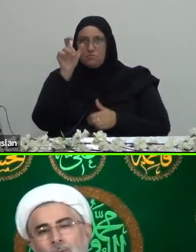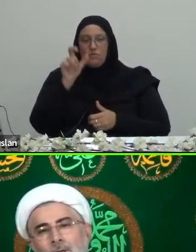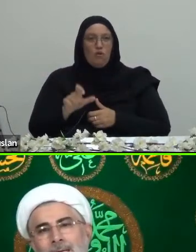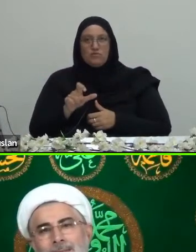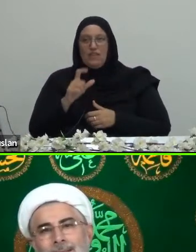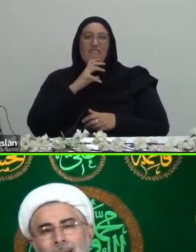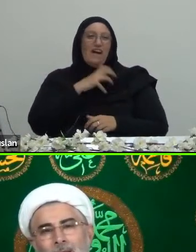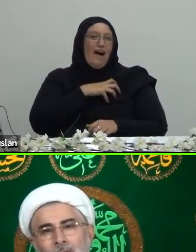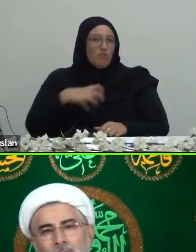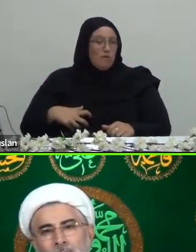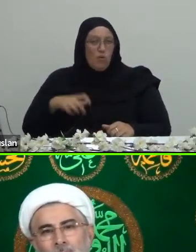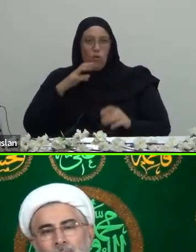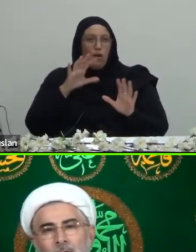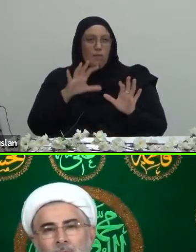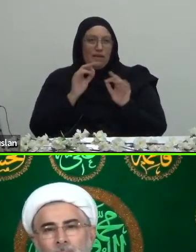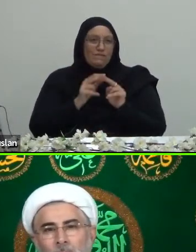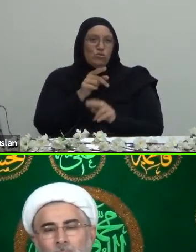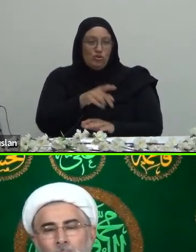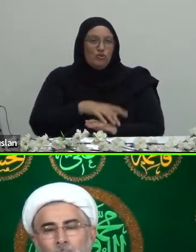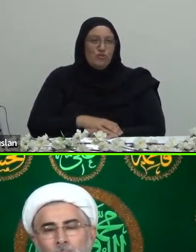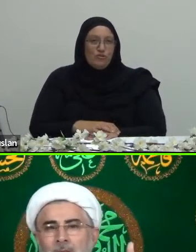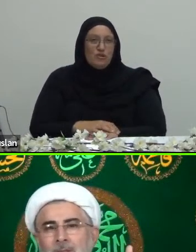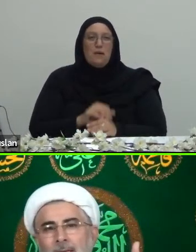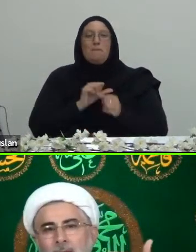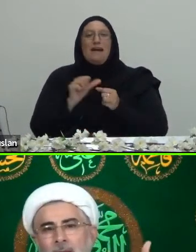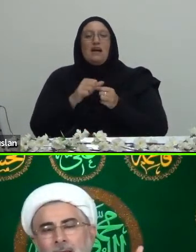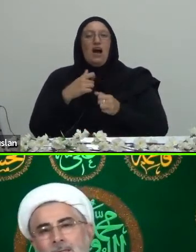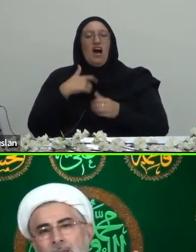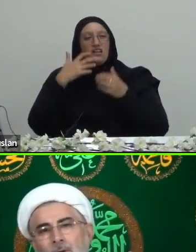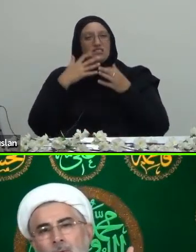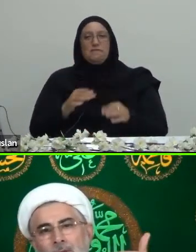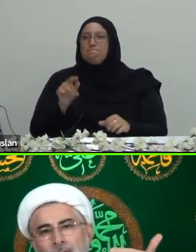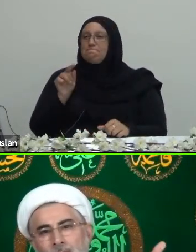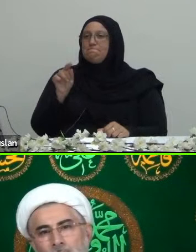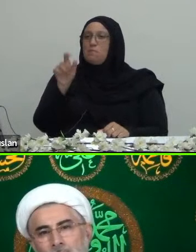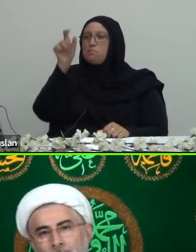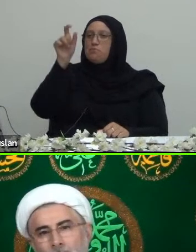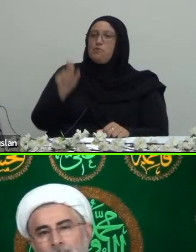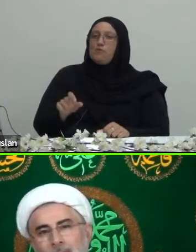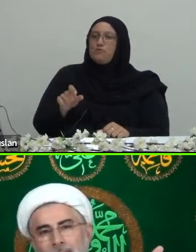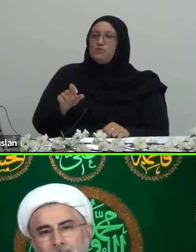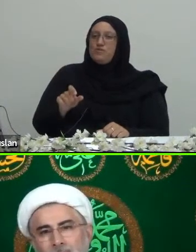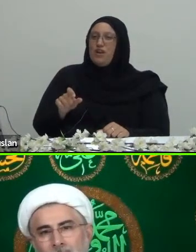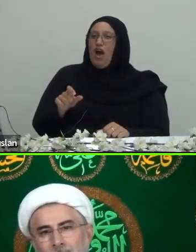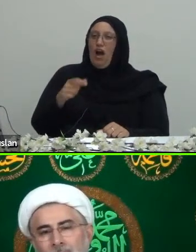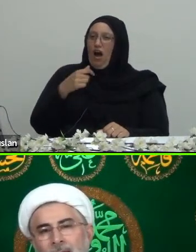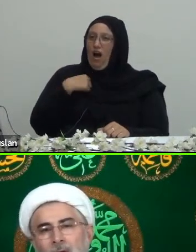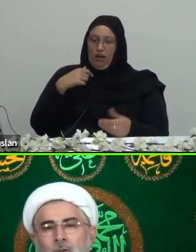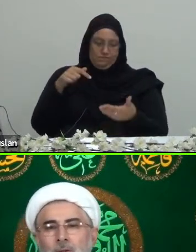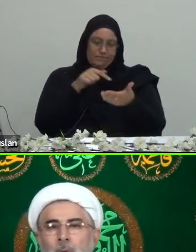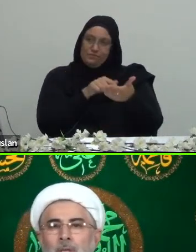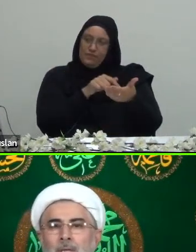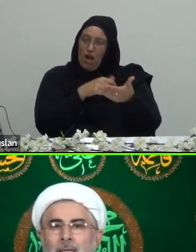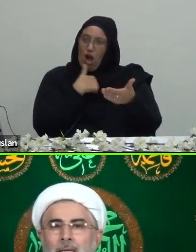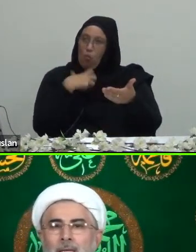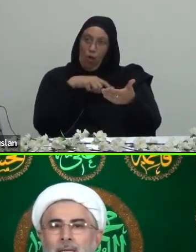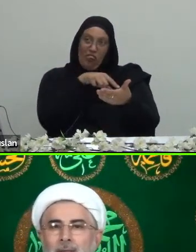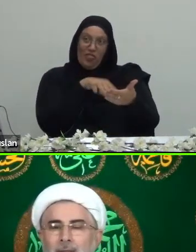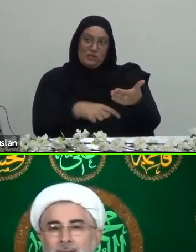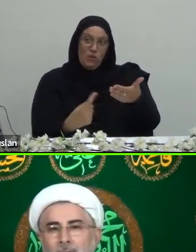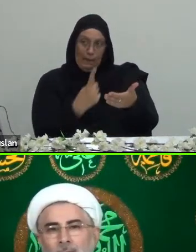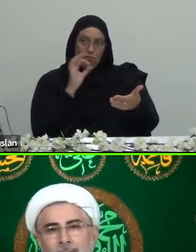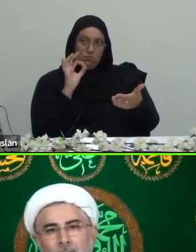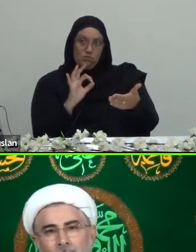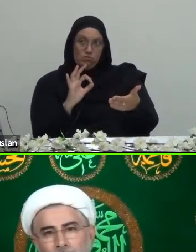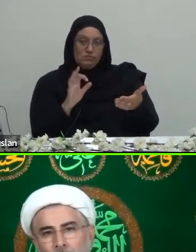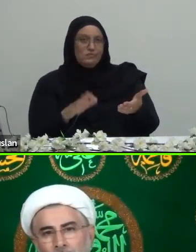appoint someone as the executor of my will, he's the one who executes my will, the executor. So the will executor